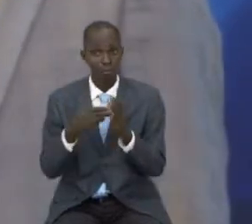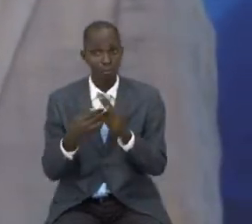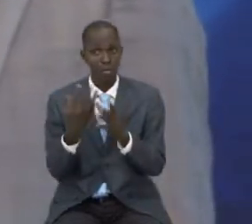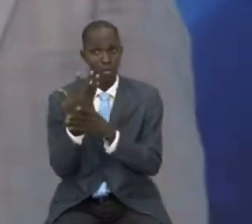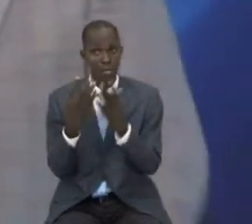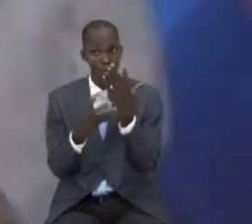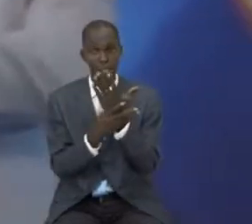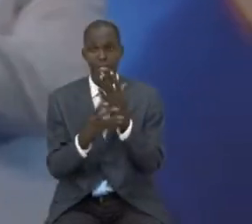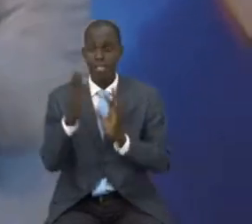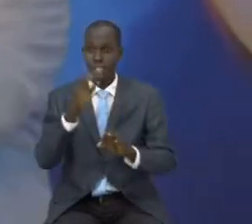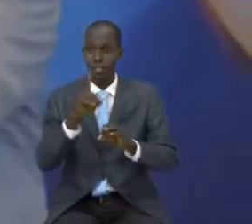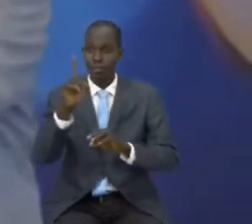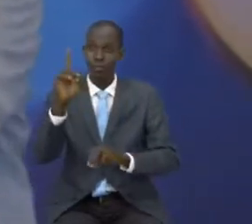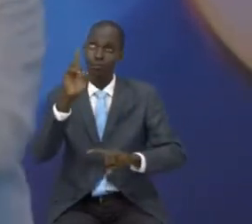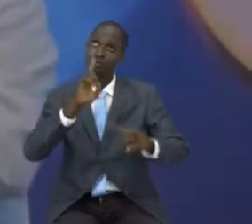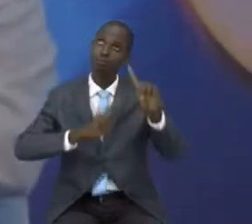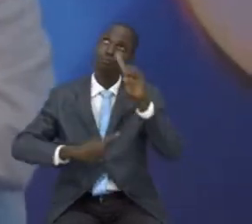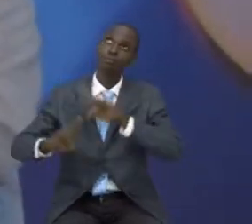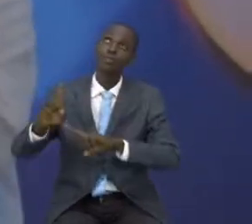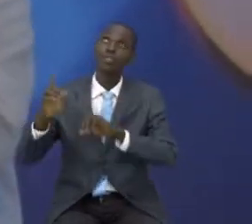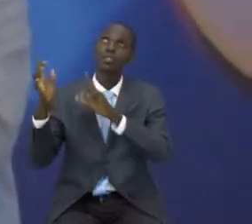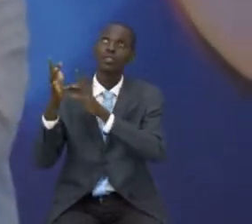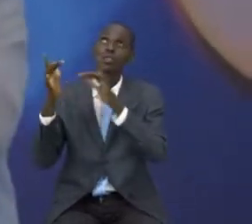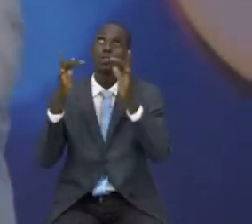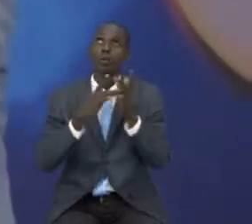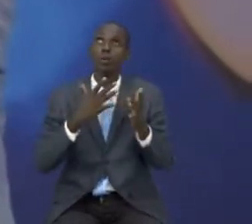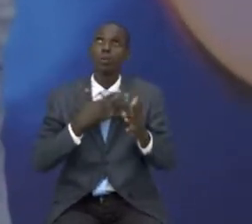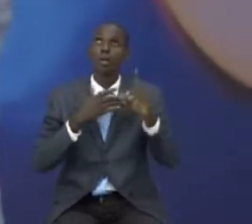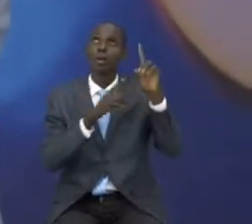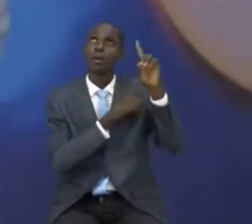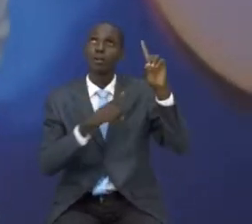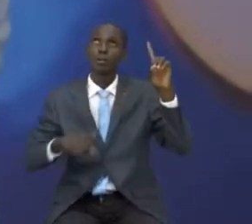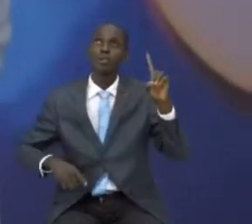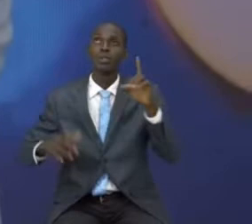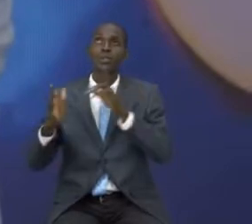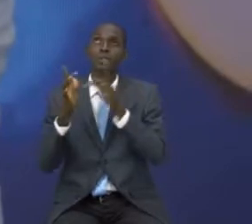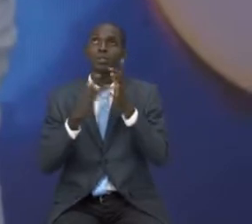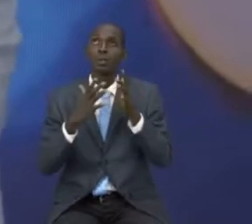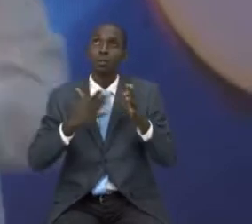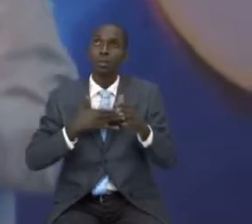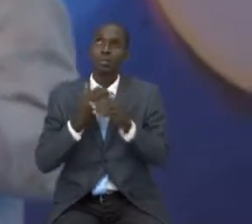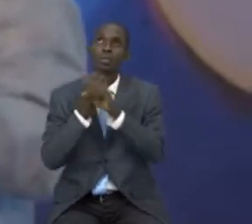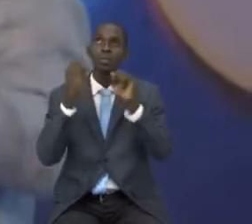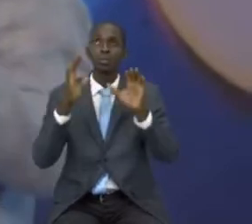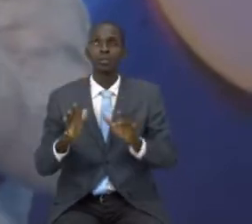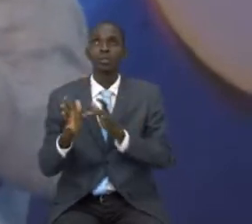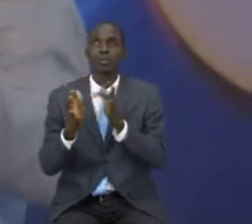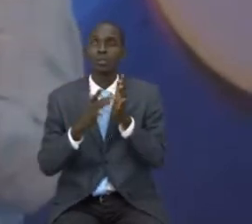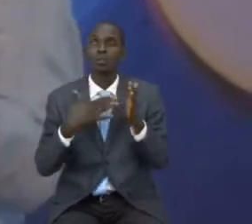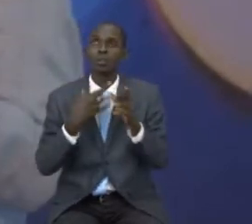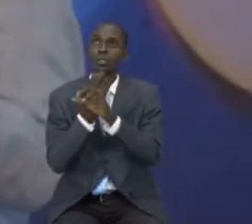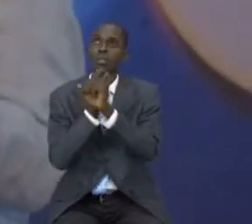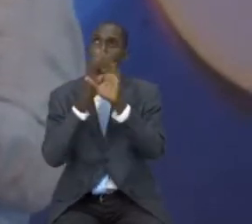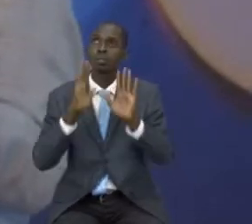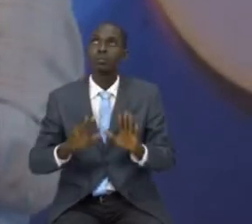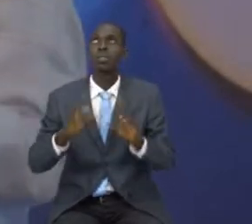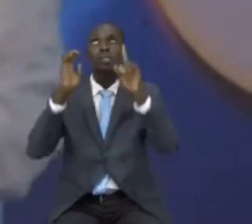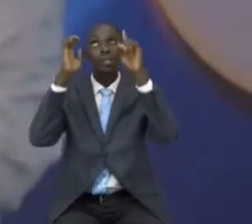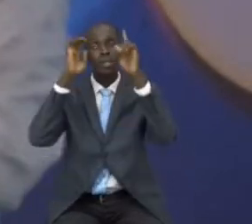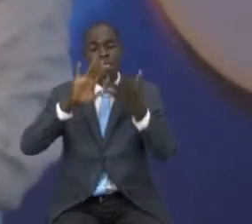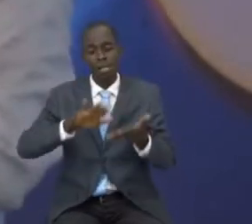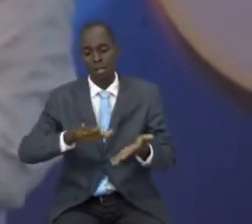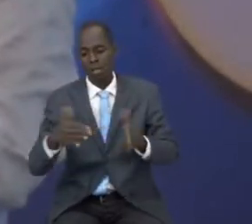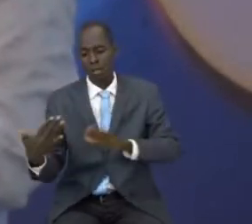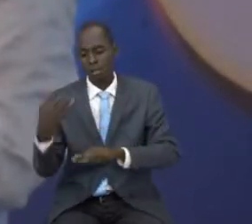my Lord, Jesus my Savior, Jesus my Redeemer, he died for me,